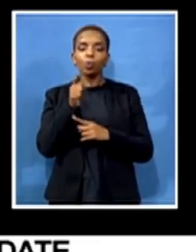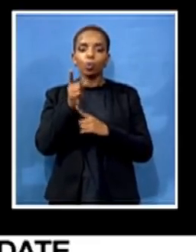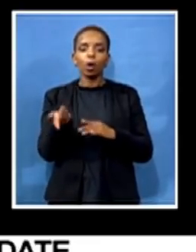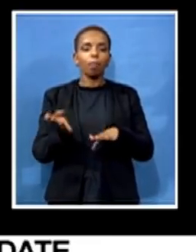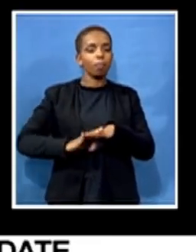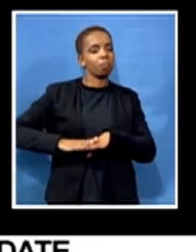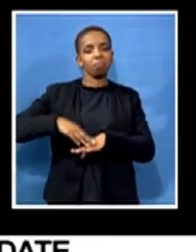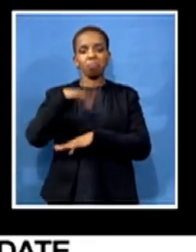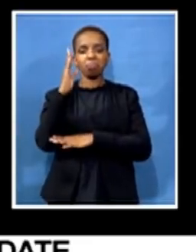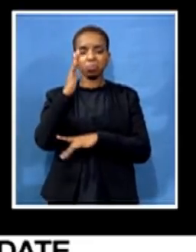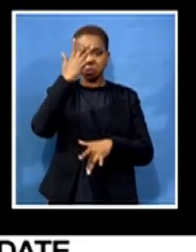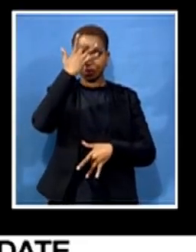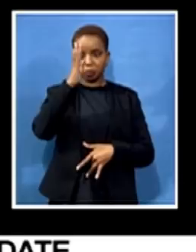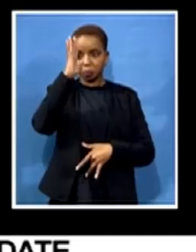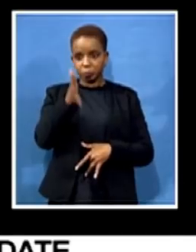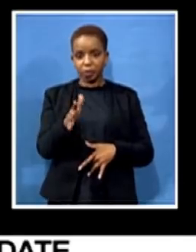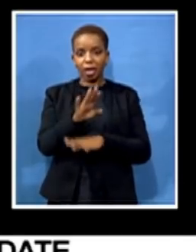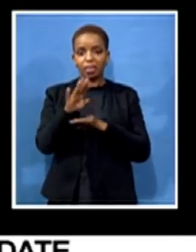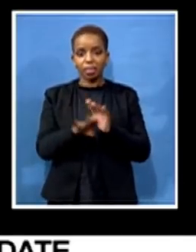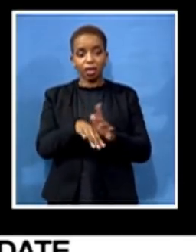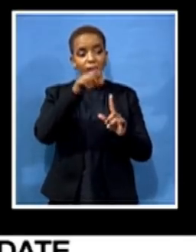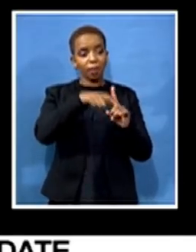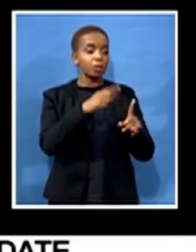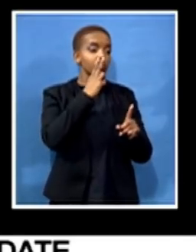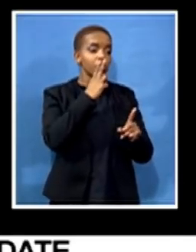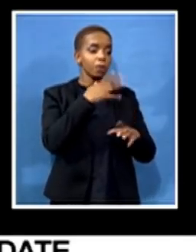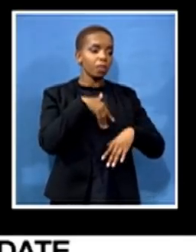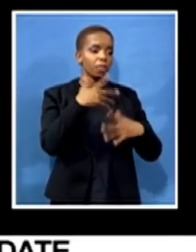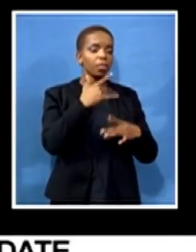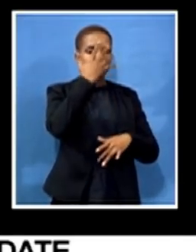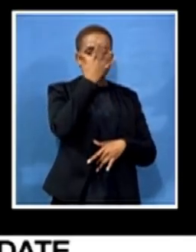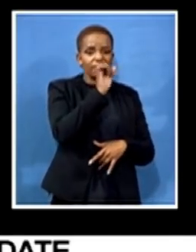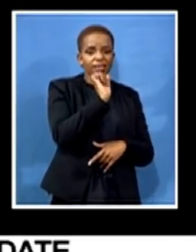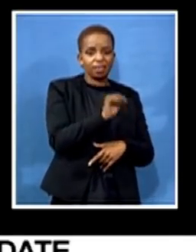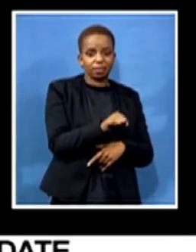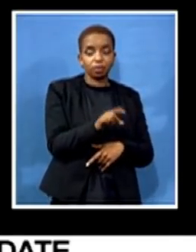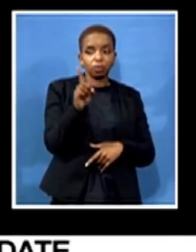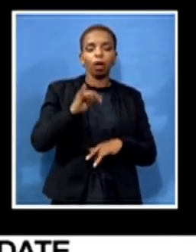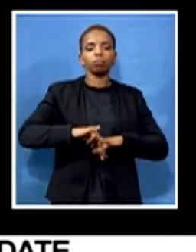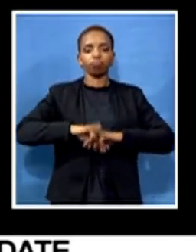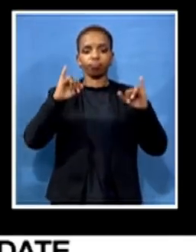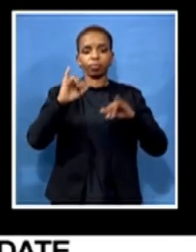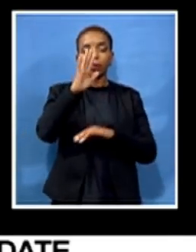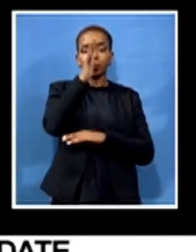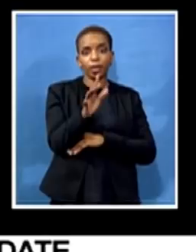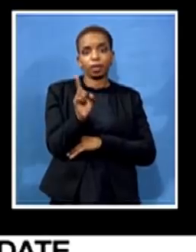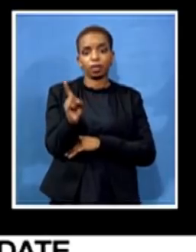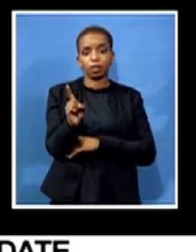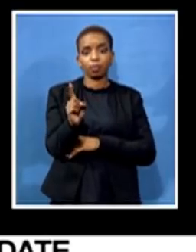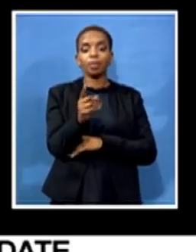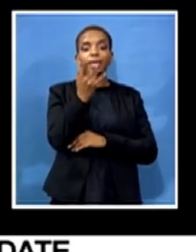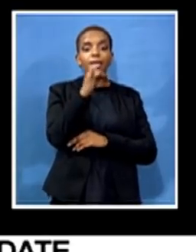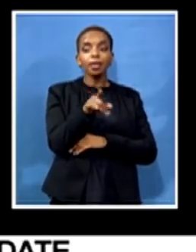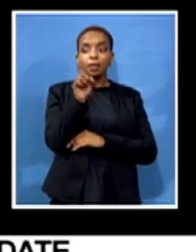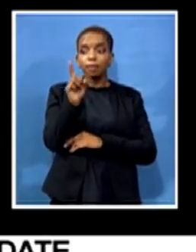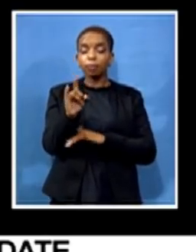If they get a more serious disease, it means they'll need more, they might need